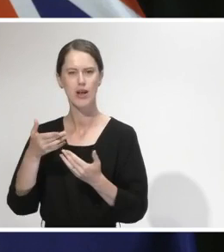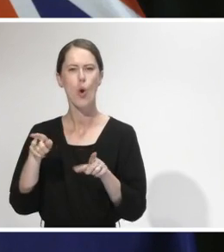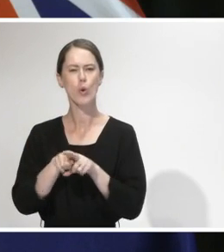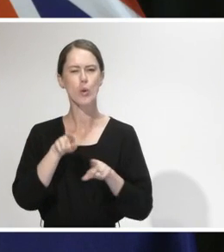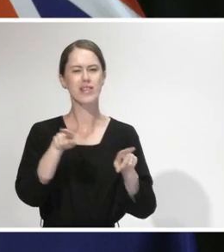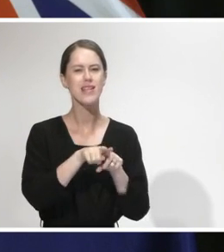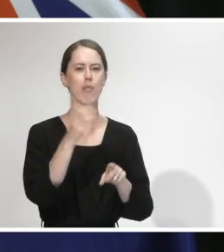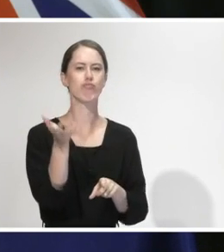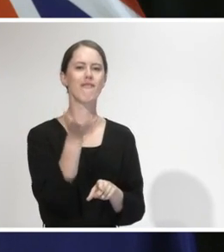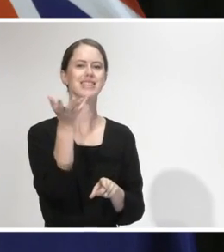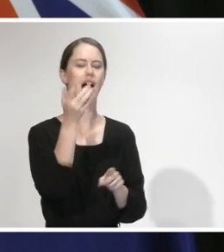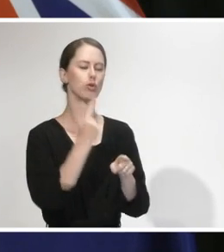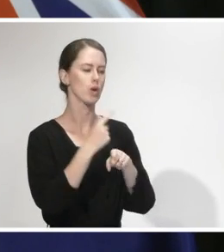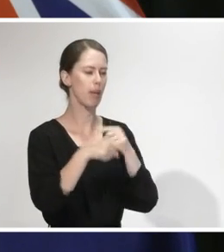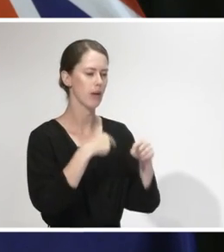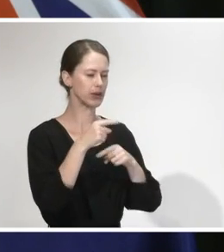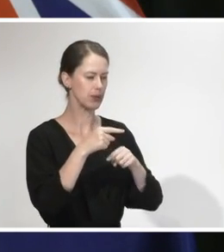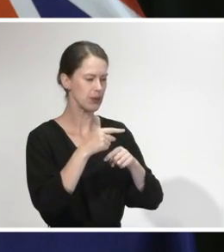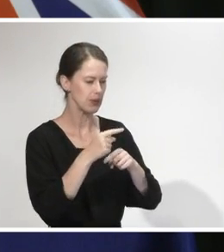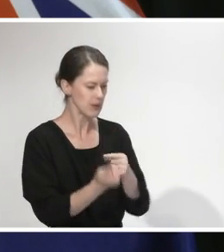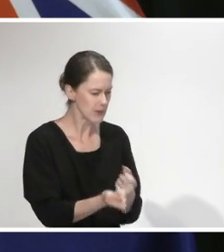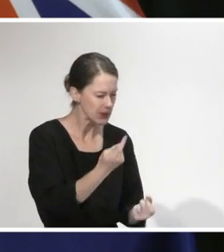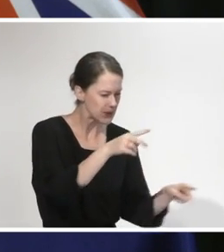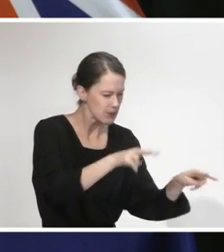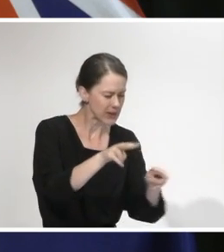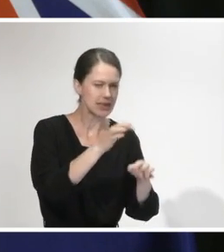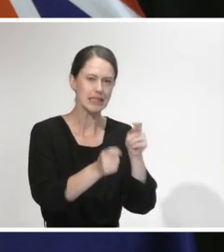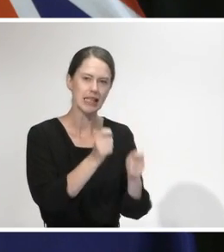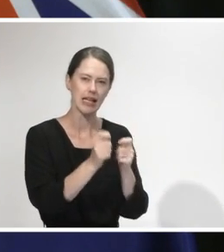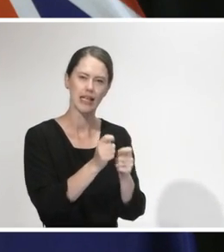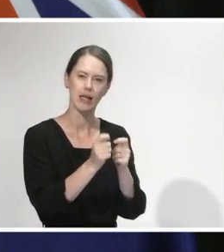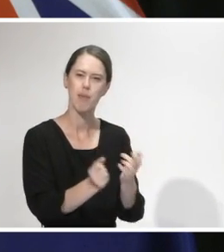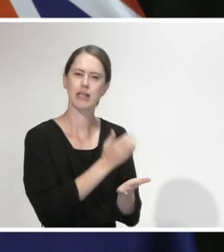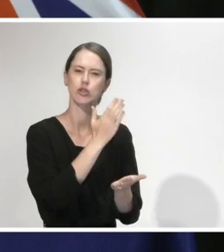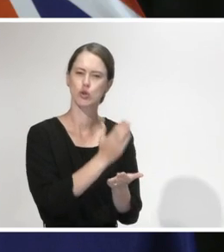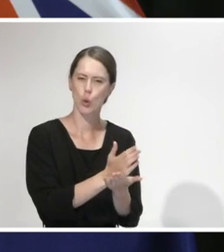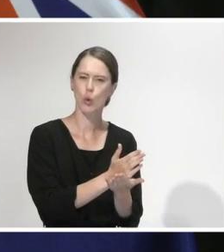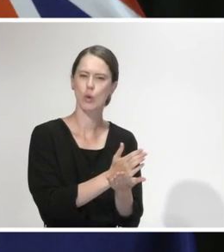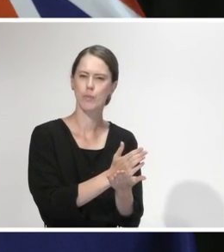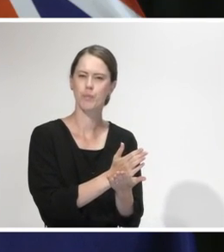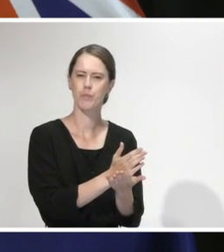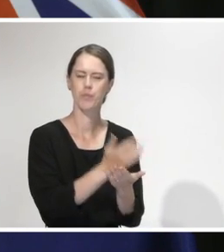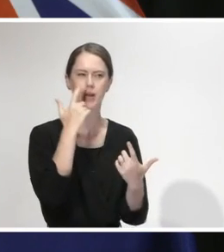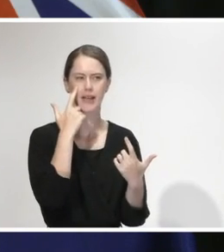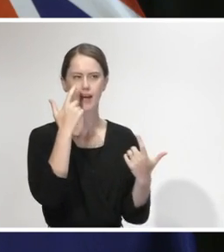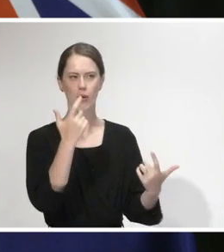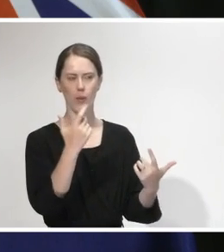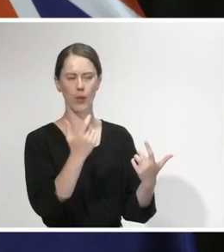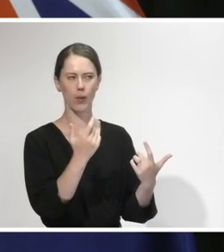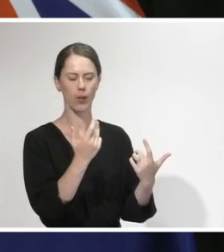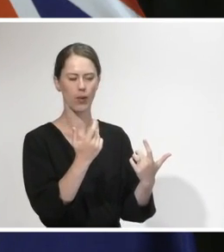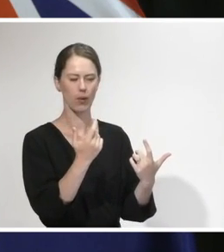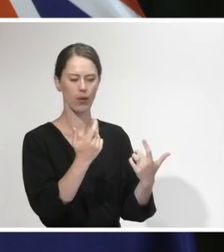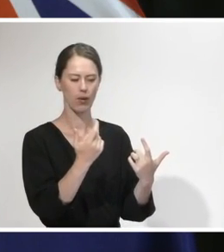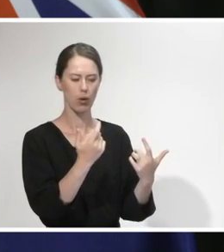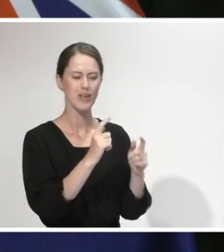talked about the surveillance testing and making sure that we've been very deliberate about getting wide testing across a